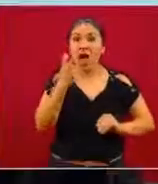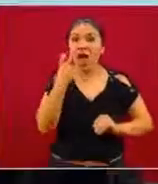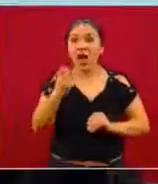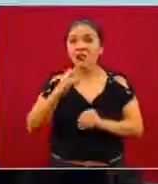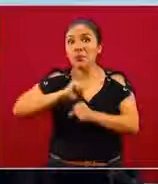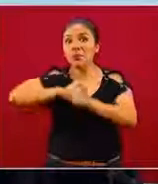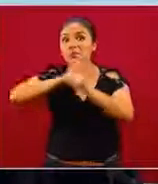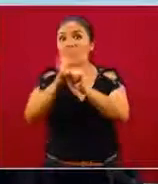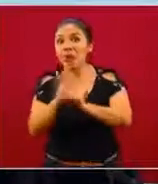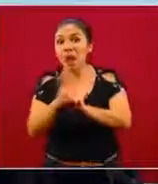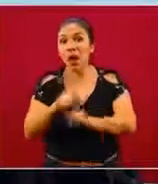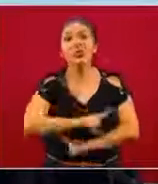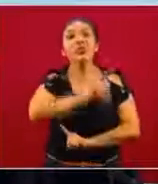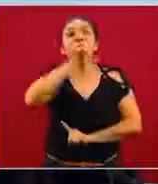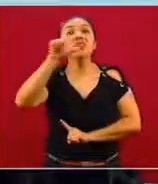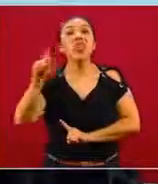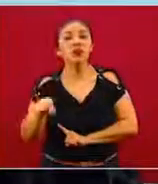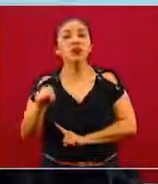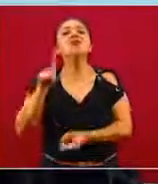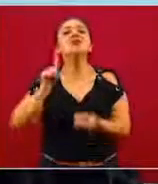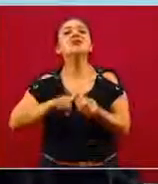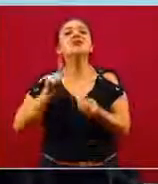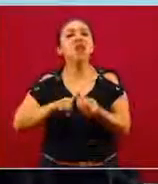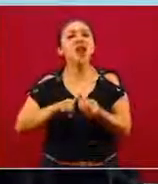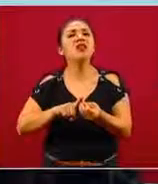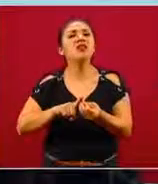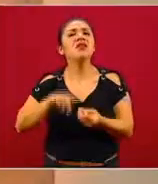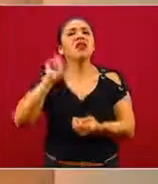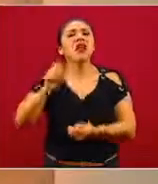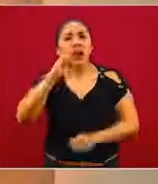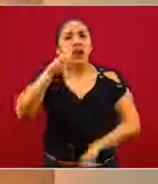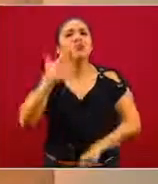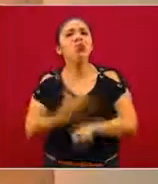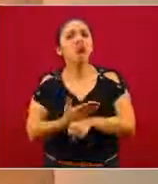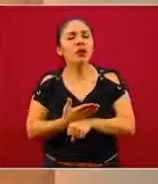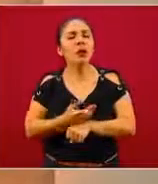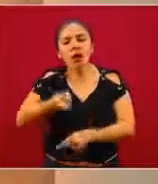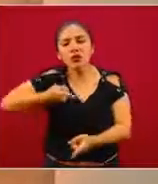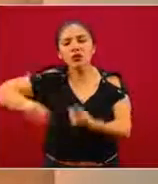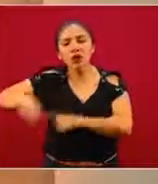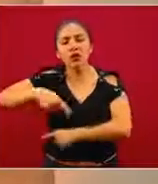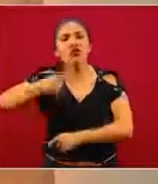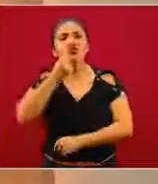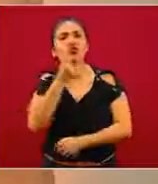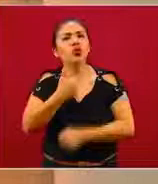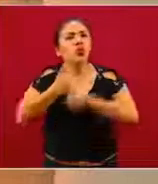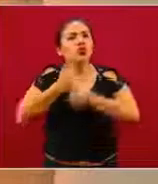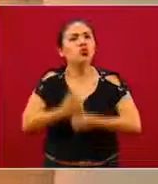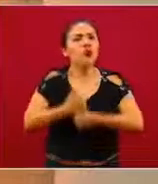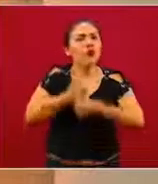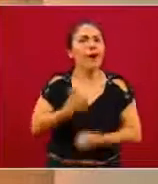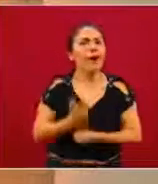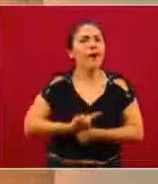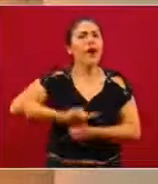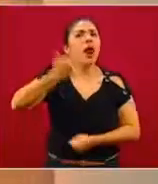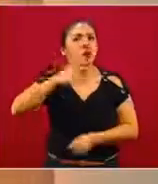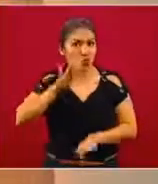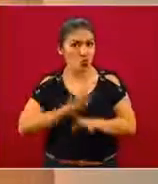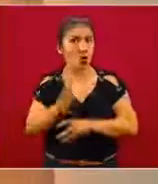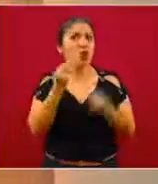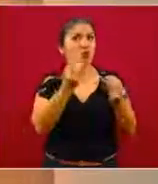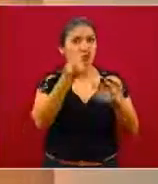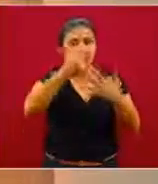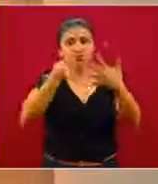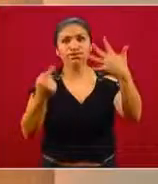the pandemic. After the pandemic is over, who's going to pay all the costs of these impacts that